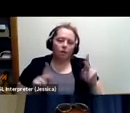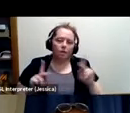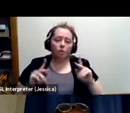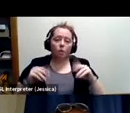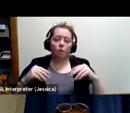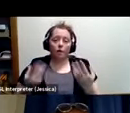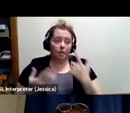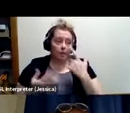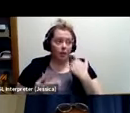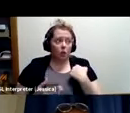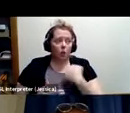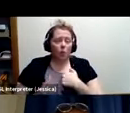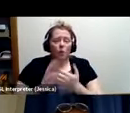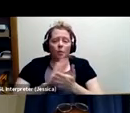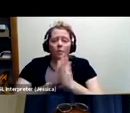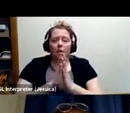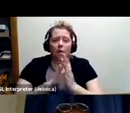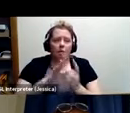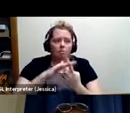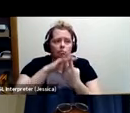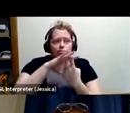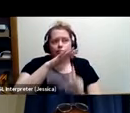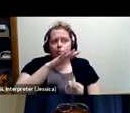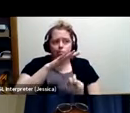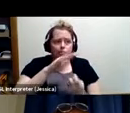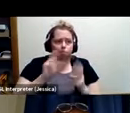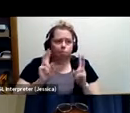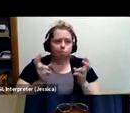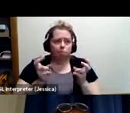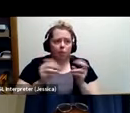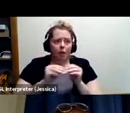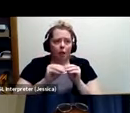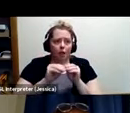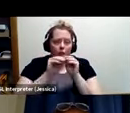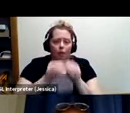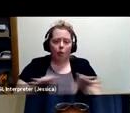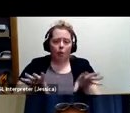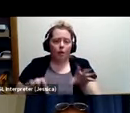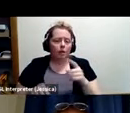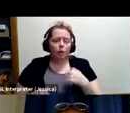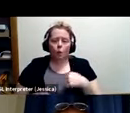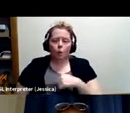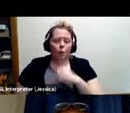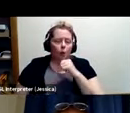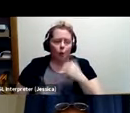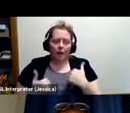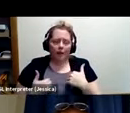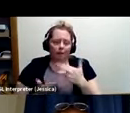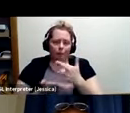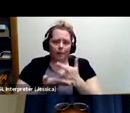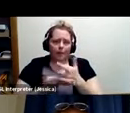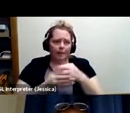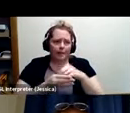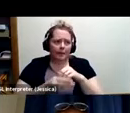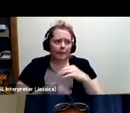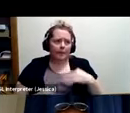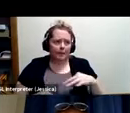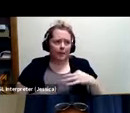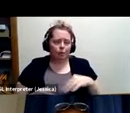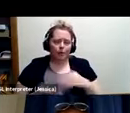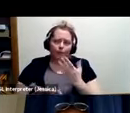lost in this. We don't have like affirming rehabs in Pittsburgh. And we need to